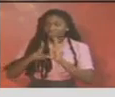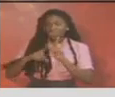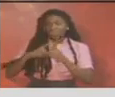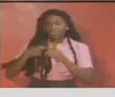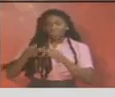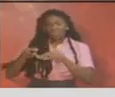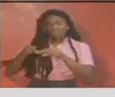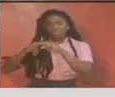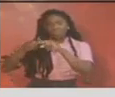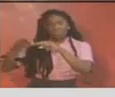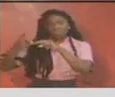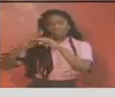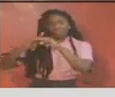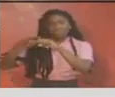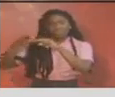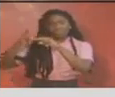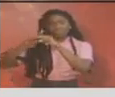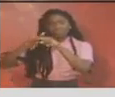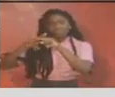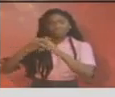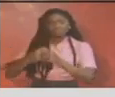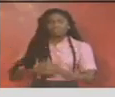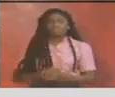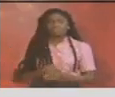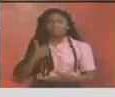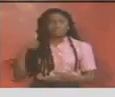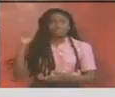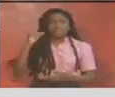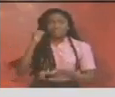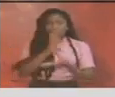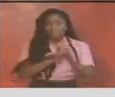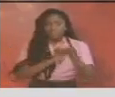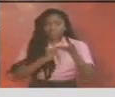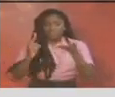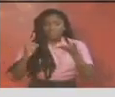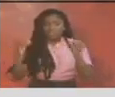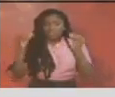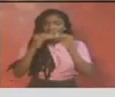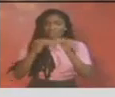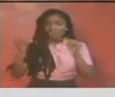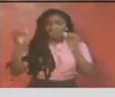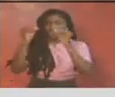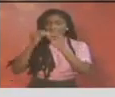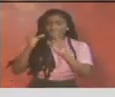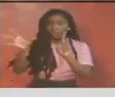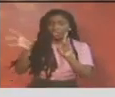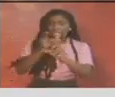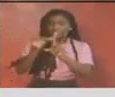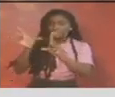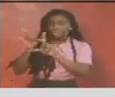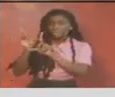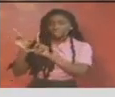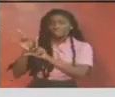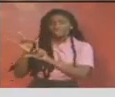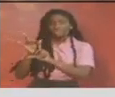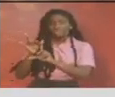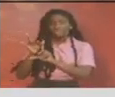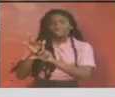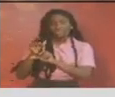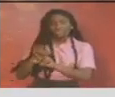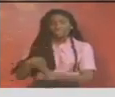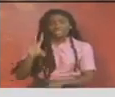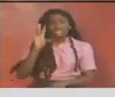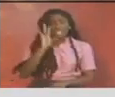of 10.28 over the last 7 days. 70 cases over the last epidemiological week compared to